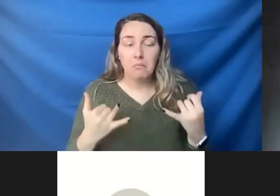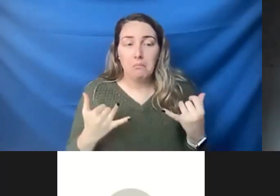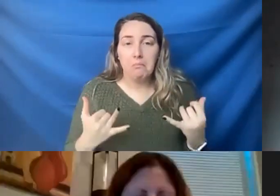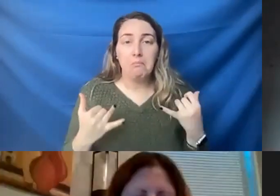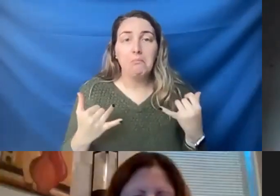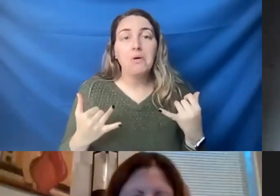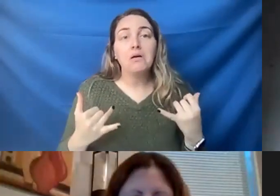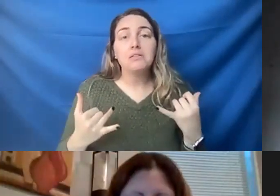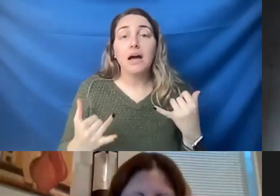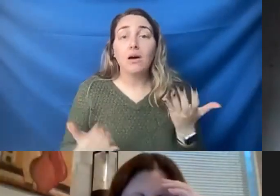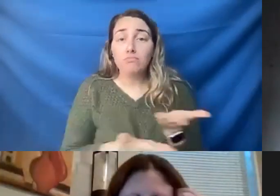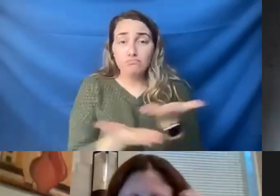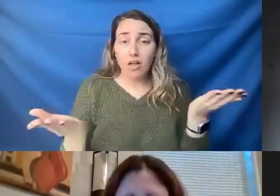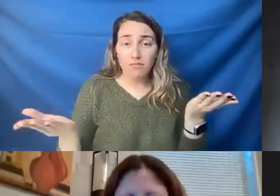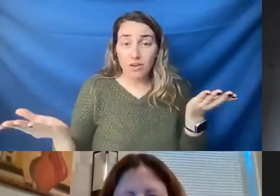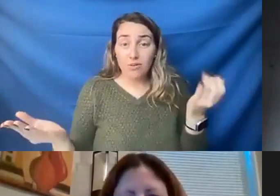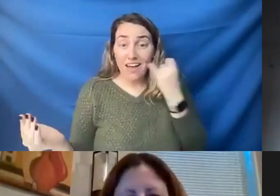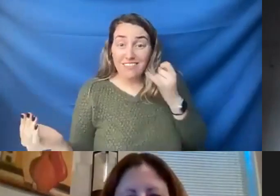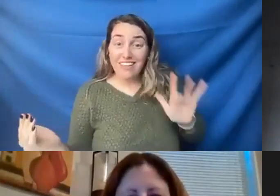folks who have their hands raised.